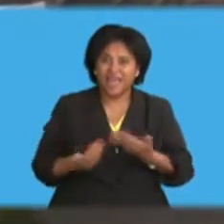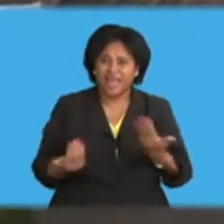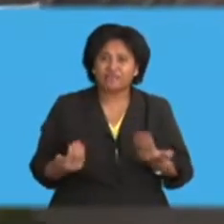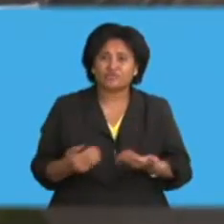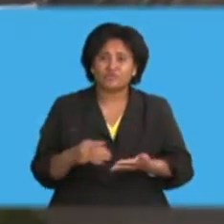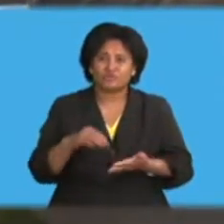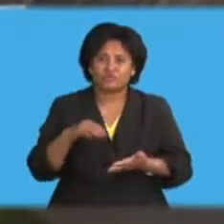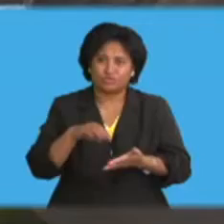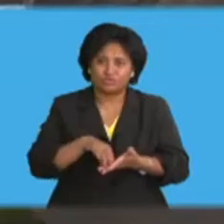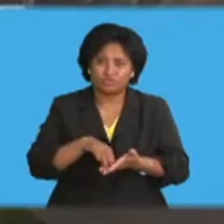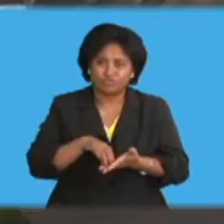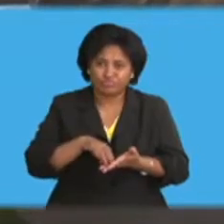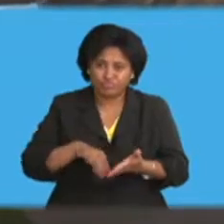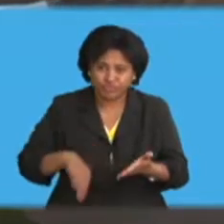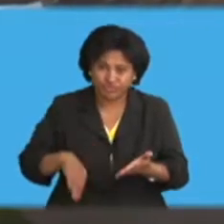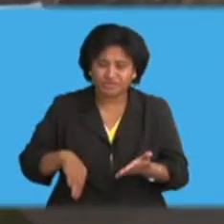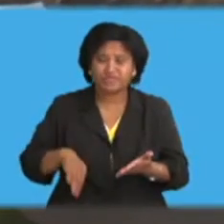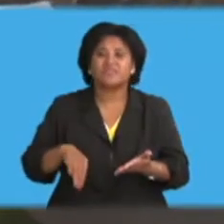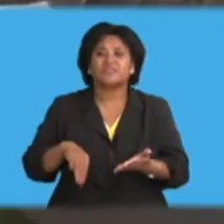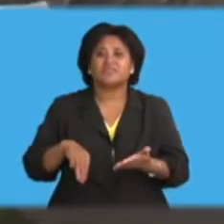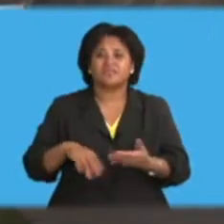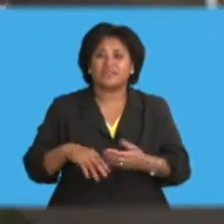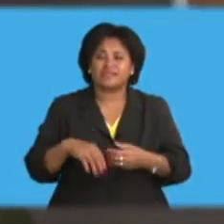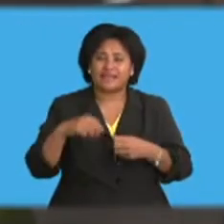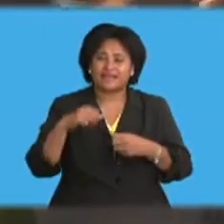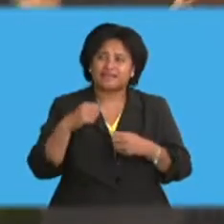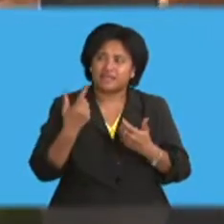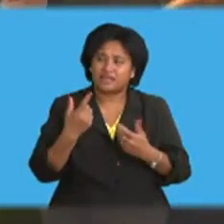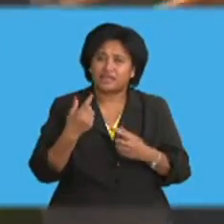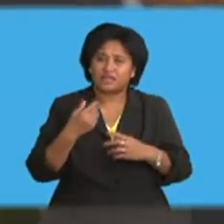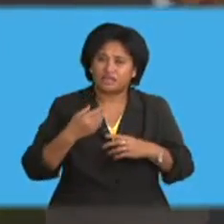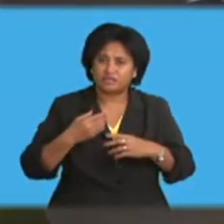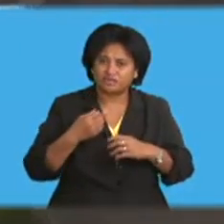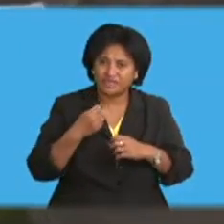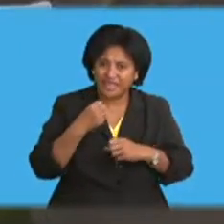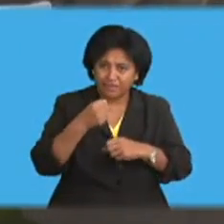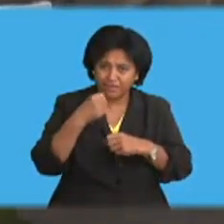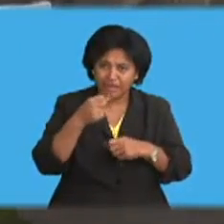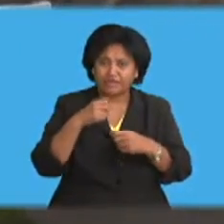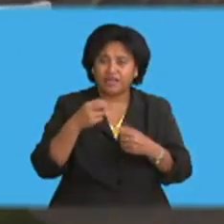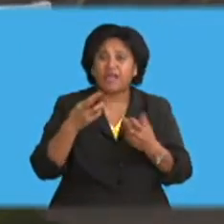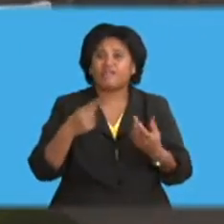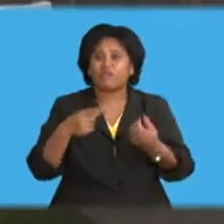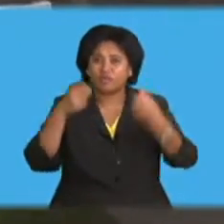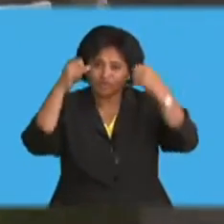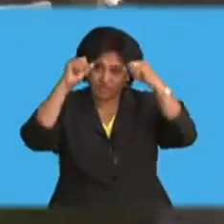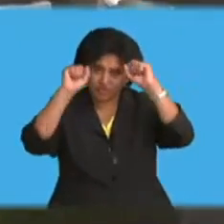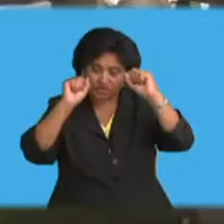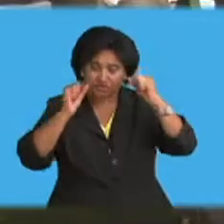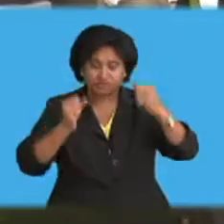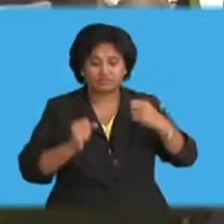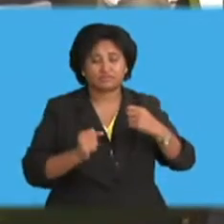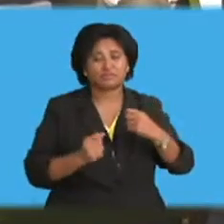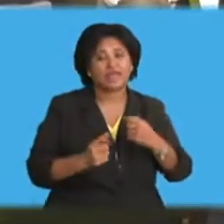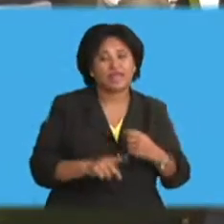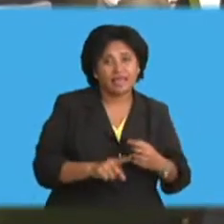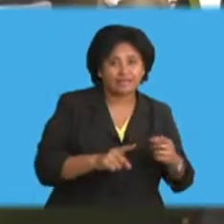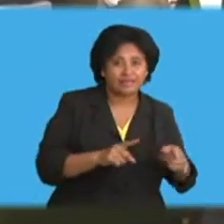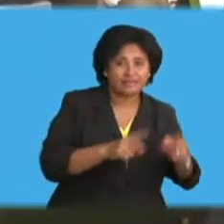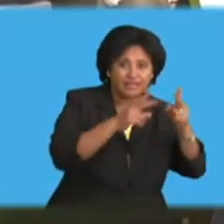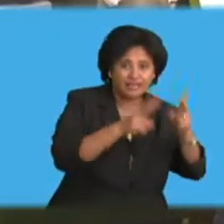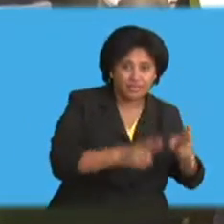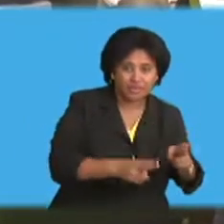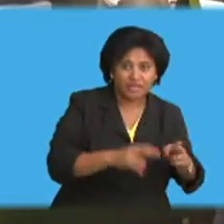campaign, after cattle and after human beings, then they found out that the